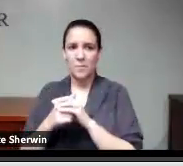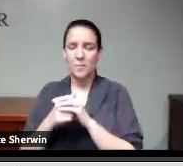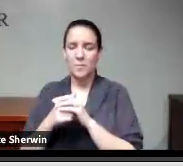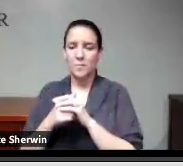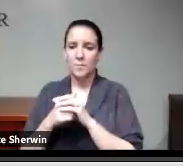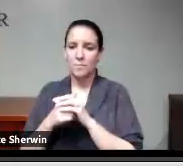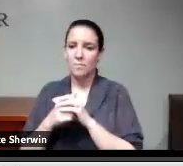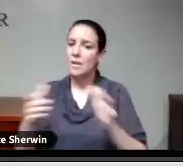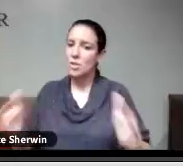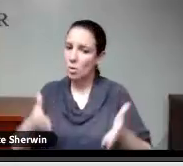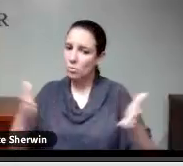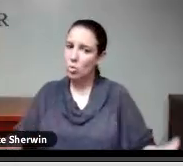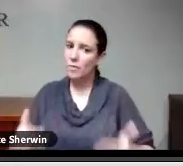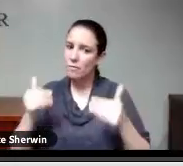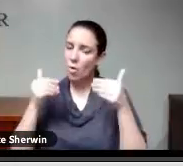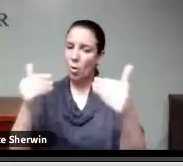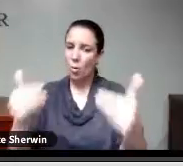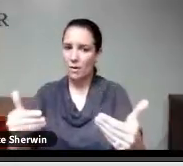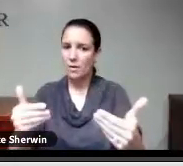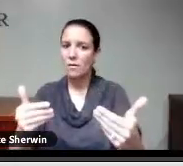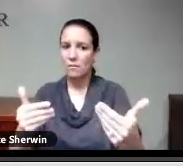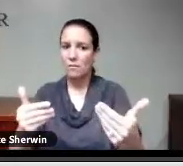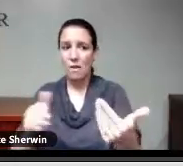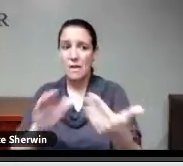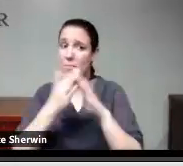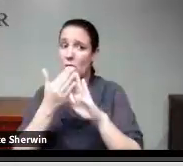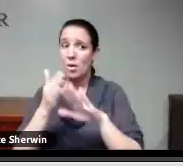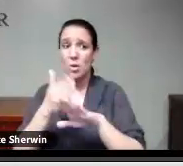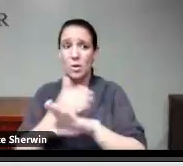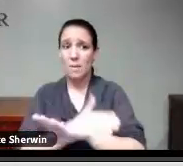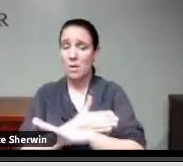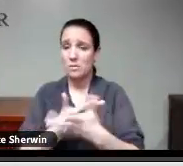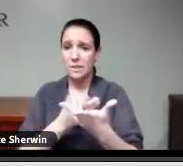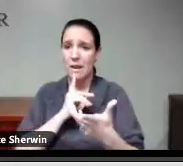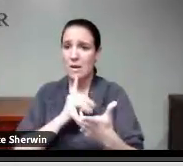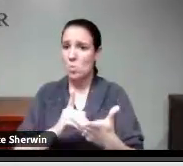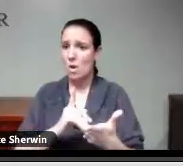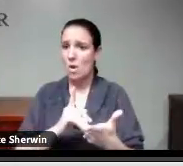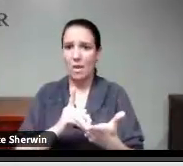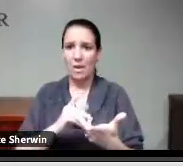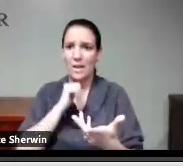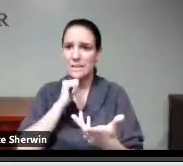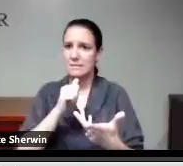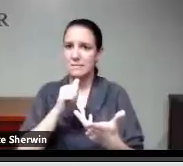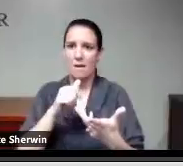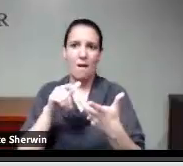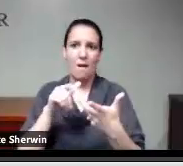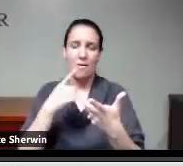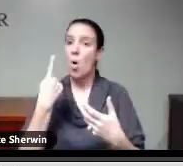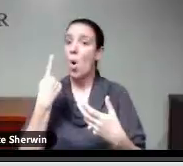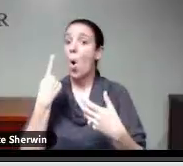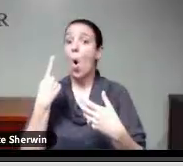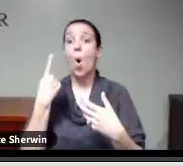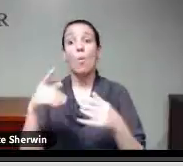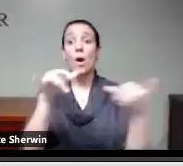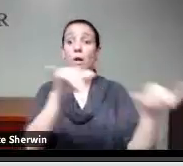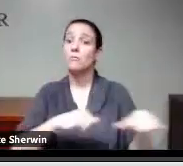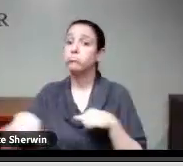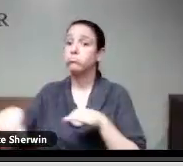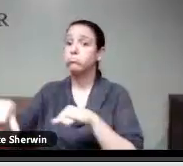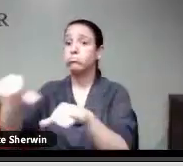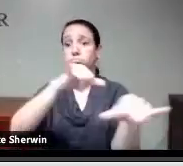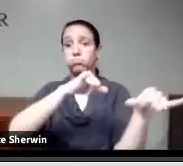moving forward is all really about community building, and knowing that there's no one-size-fits-all method of interpreting results or